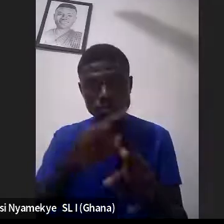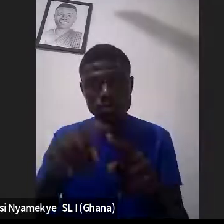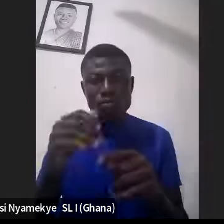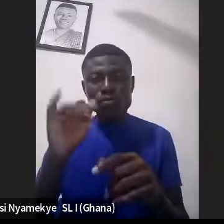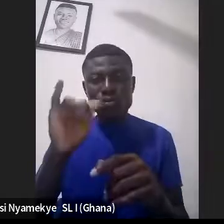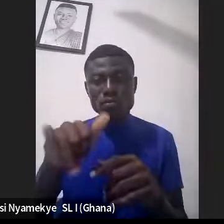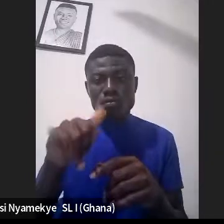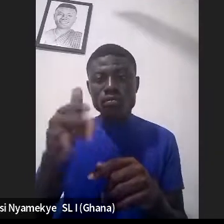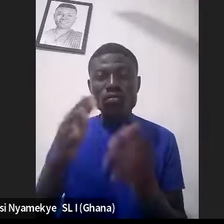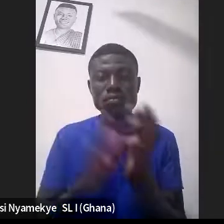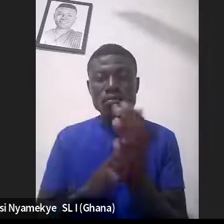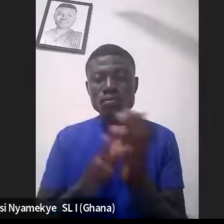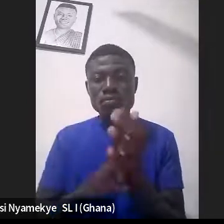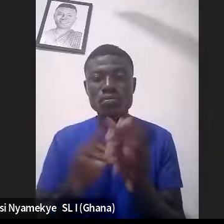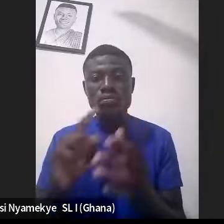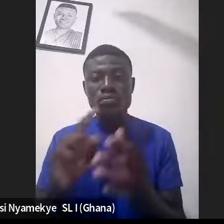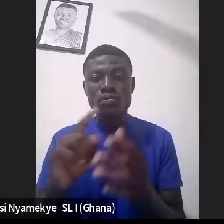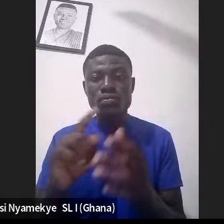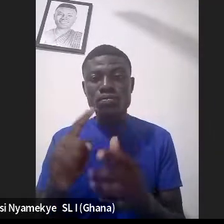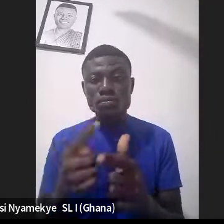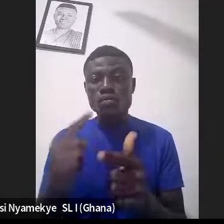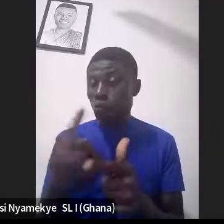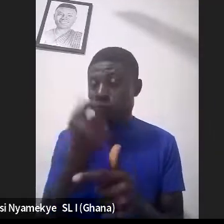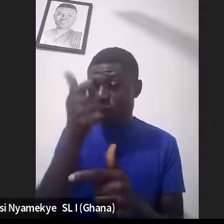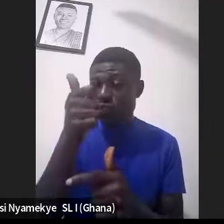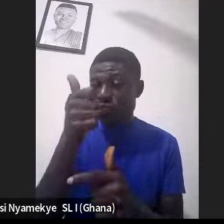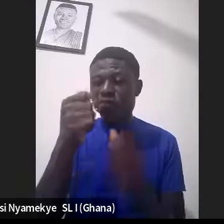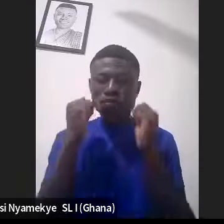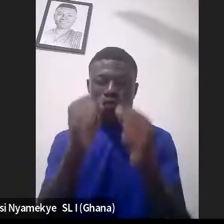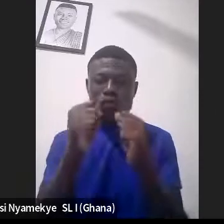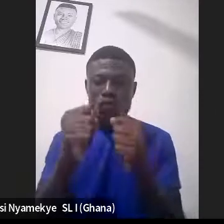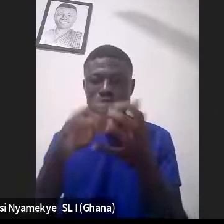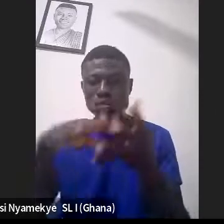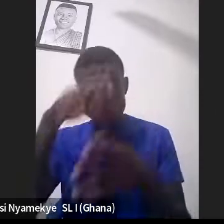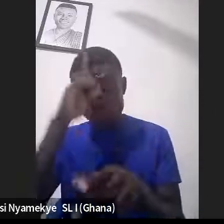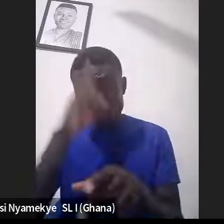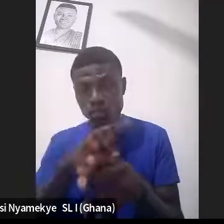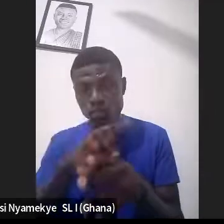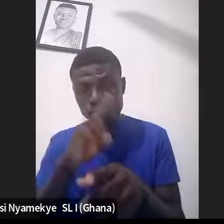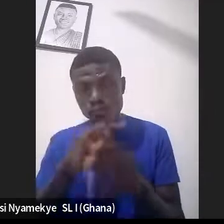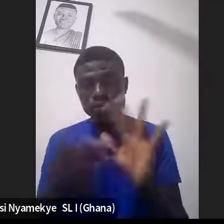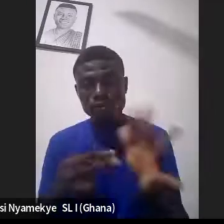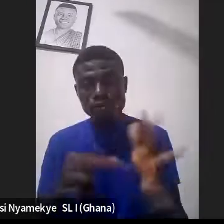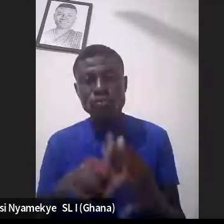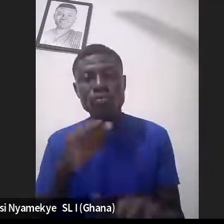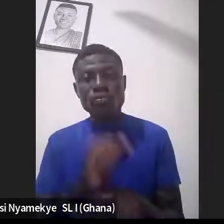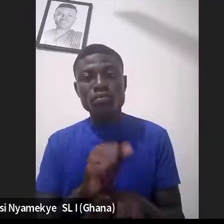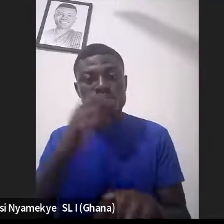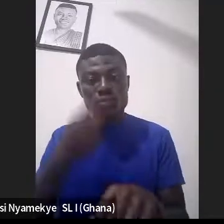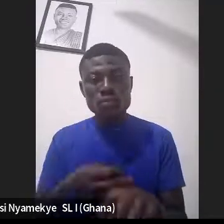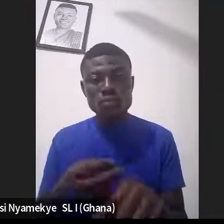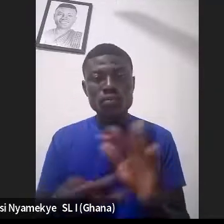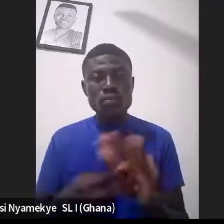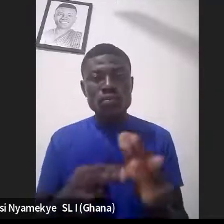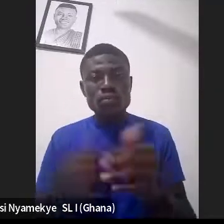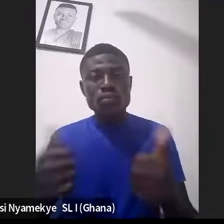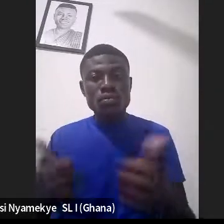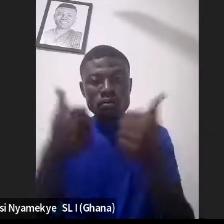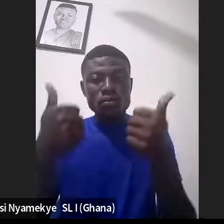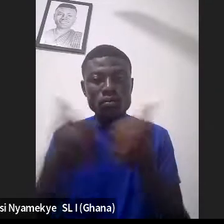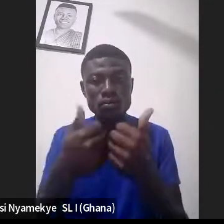that he's one of the most severe that they've seen. So it's been definitely a challenge for